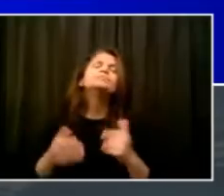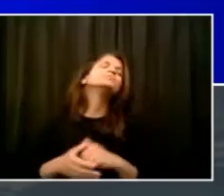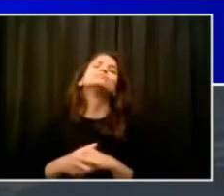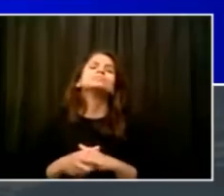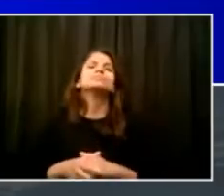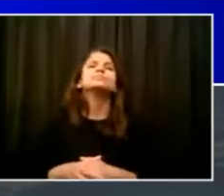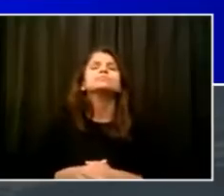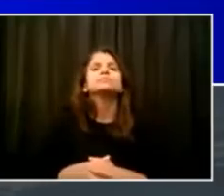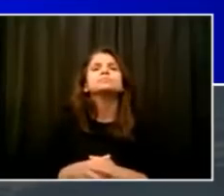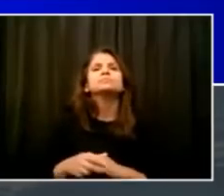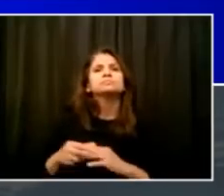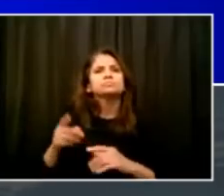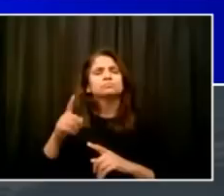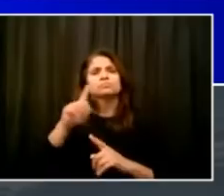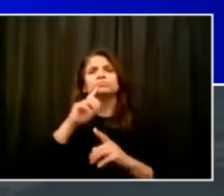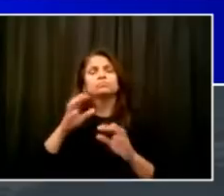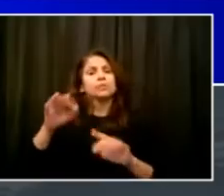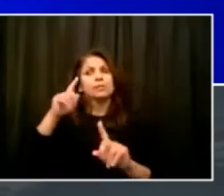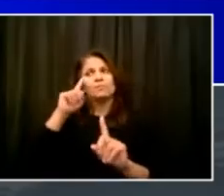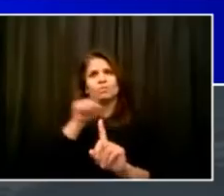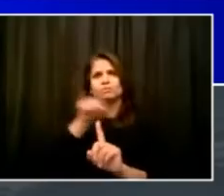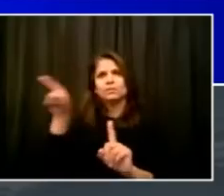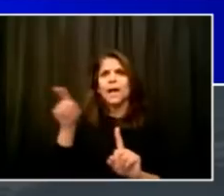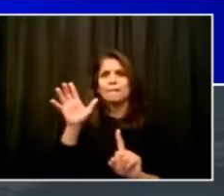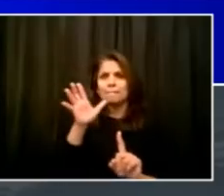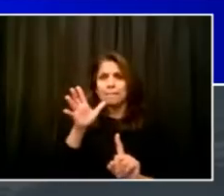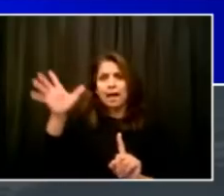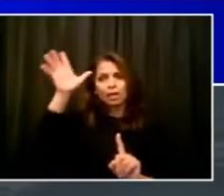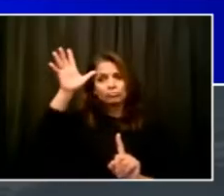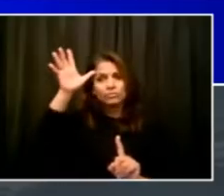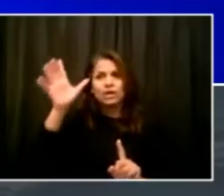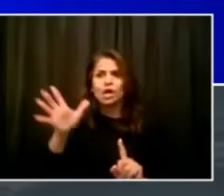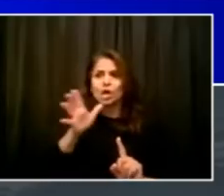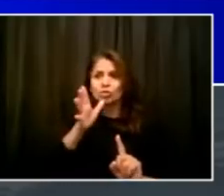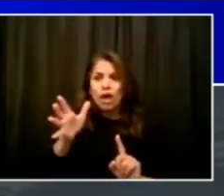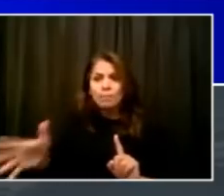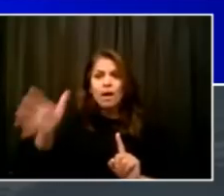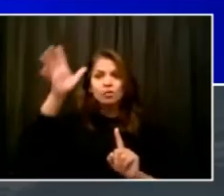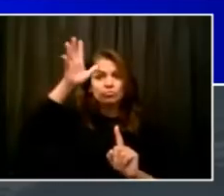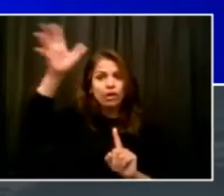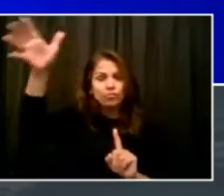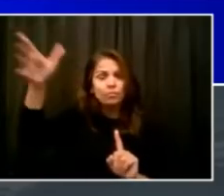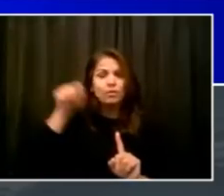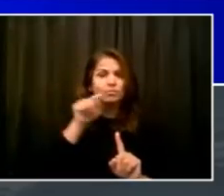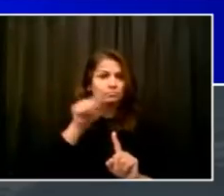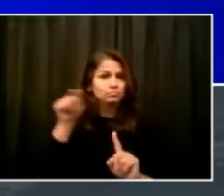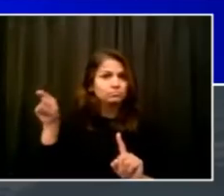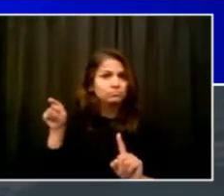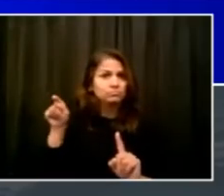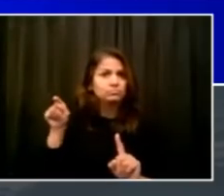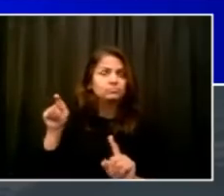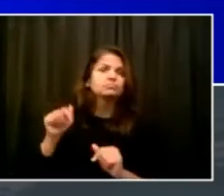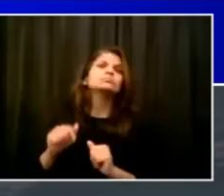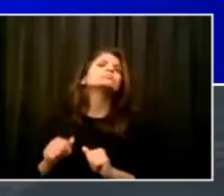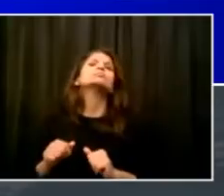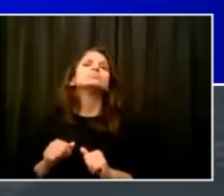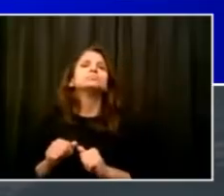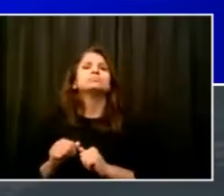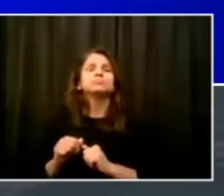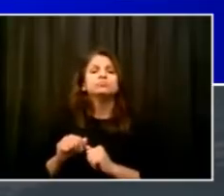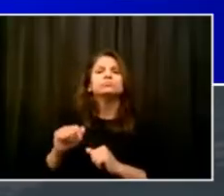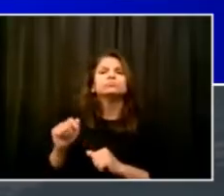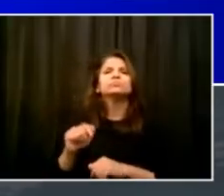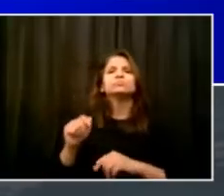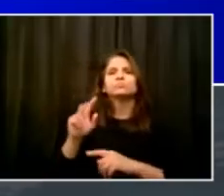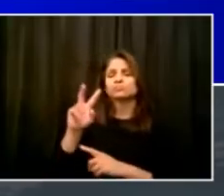grandparents, you can act on this. Right now, the issue is vaccinations, not the vaccine we hope for